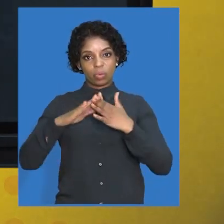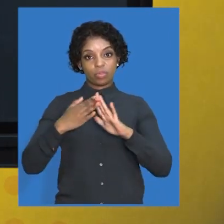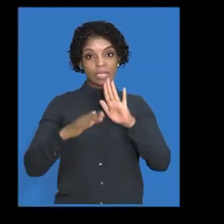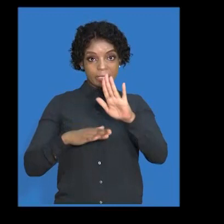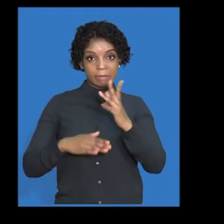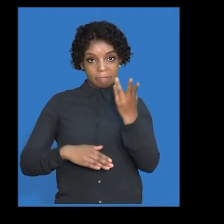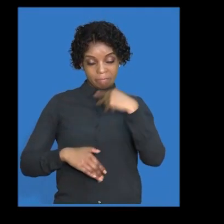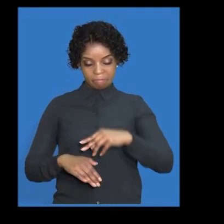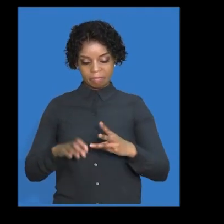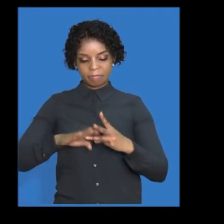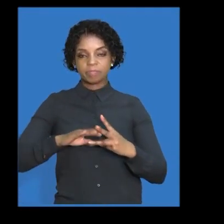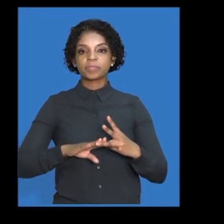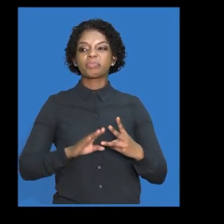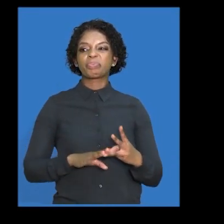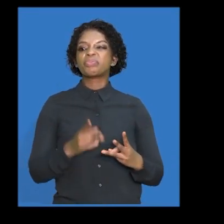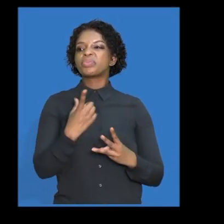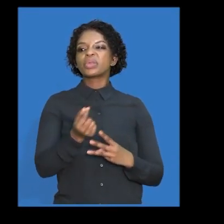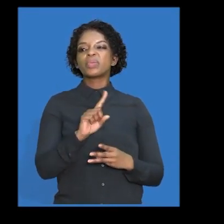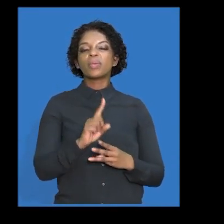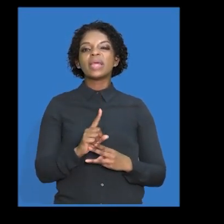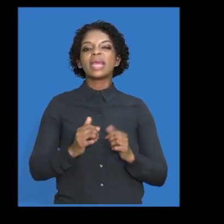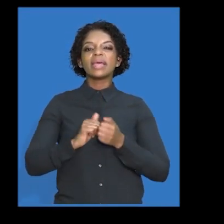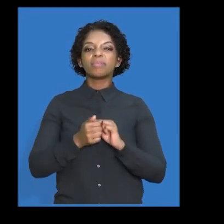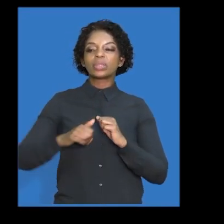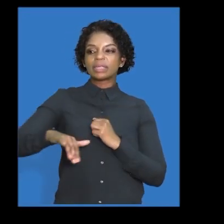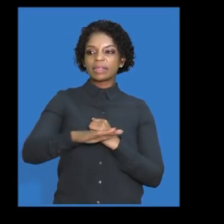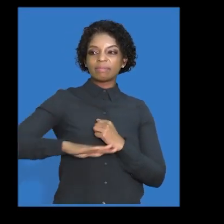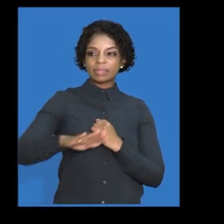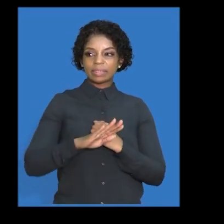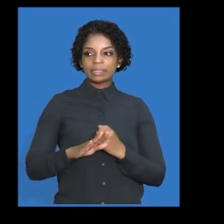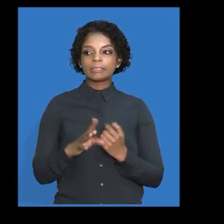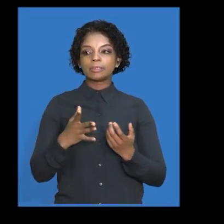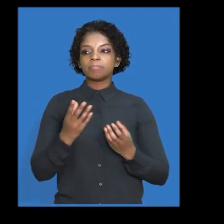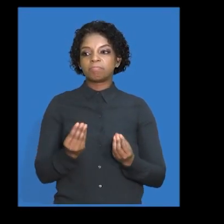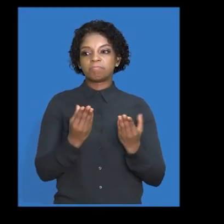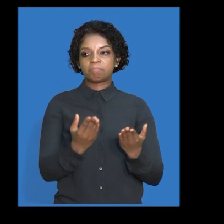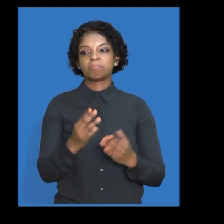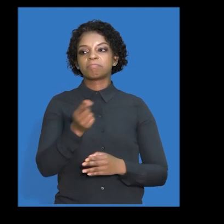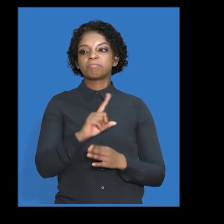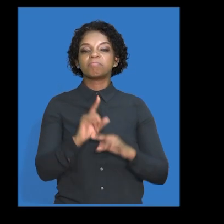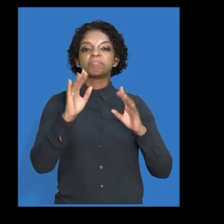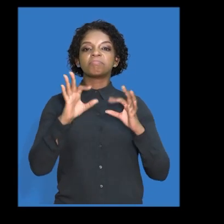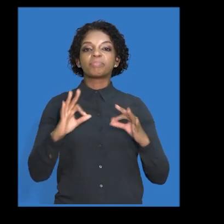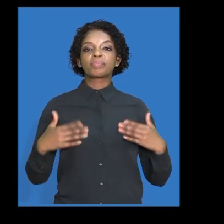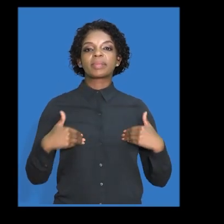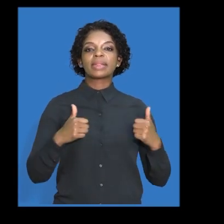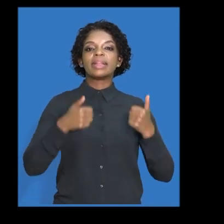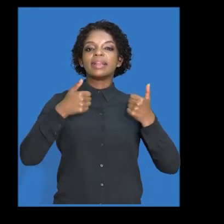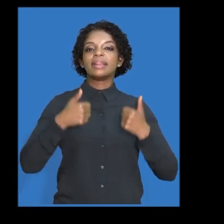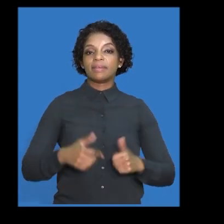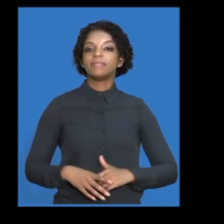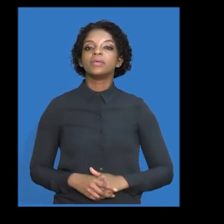also put in sporting facilities, were also provided by JT to promote a healthy lifestyle. So that can be